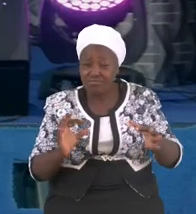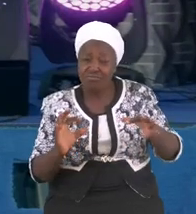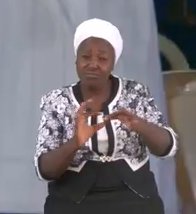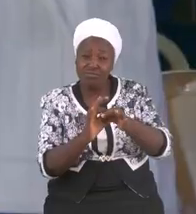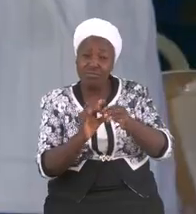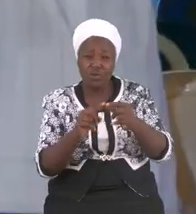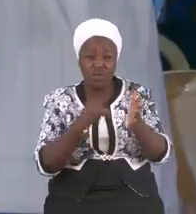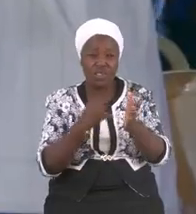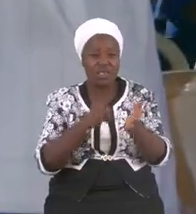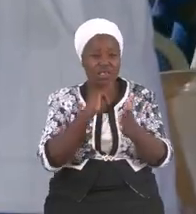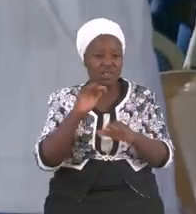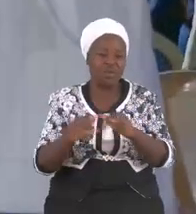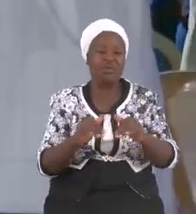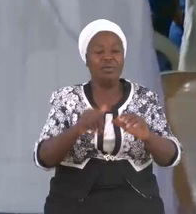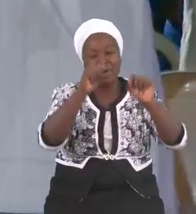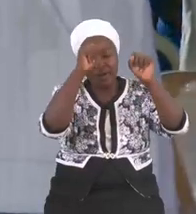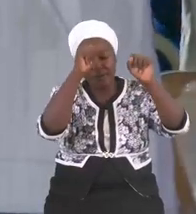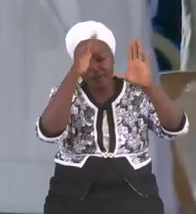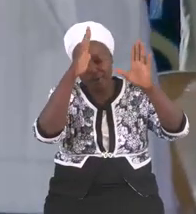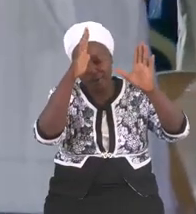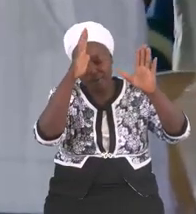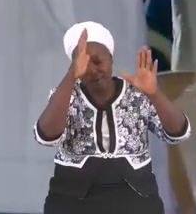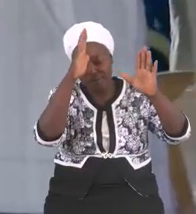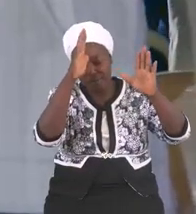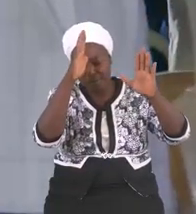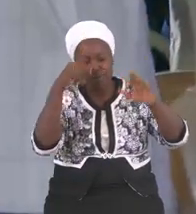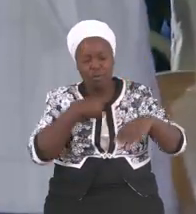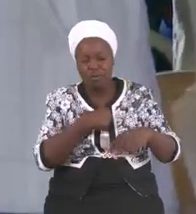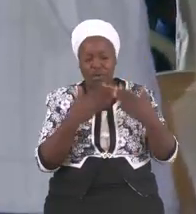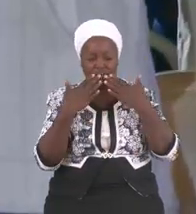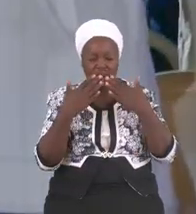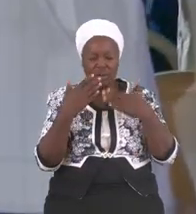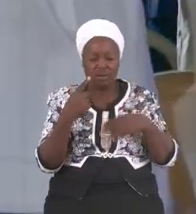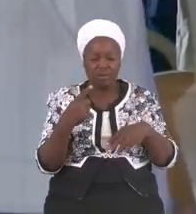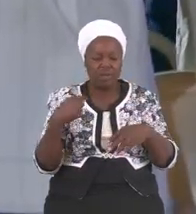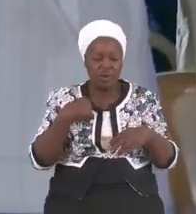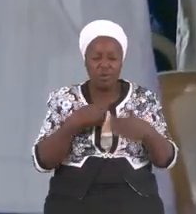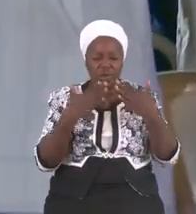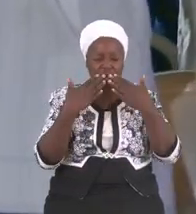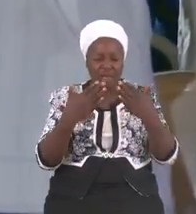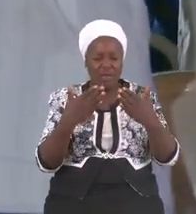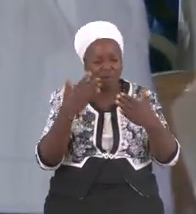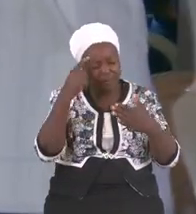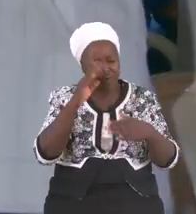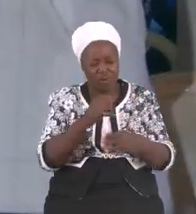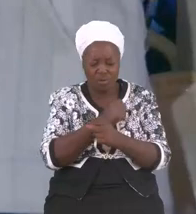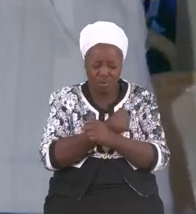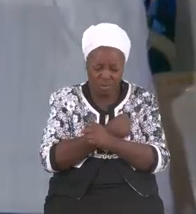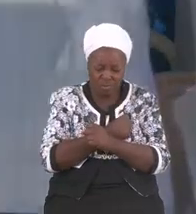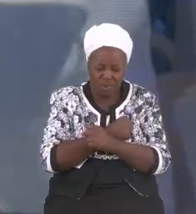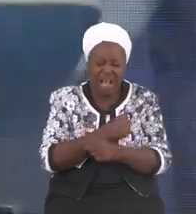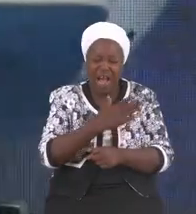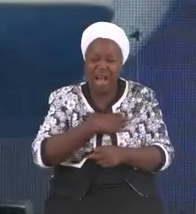Amen. Father, we thank you. We thank you for your love. And the